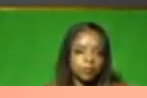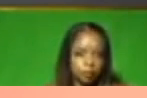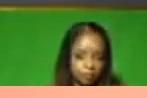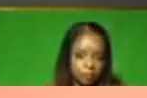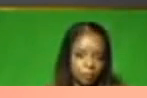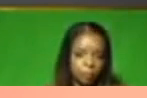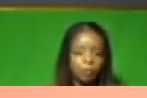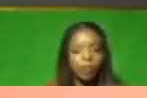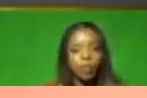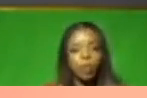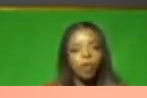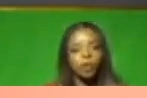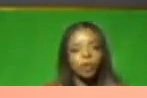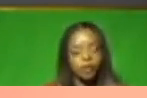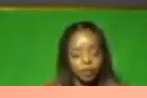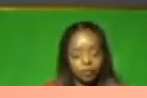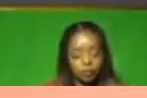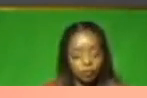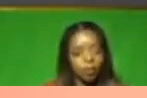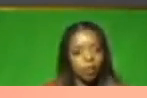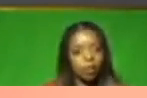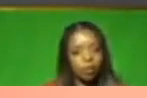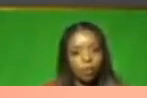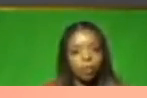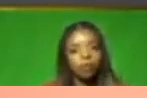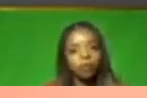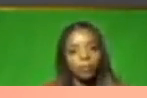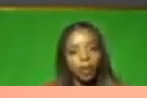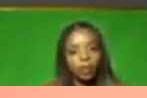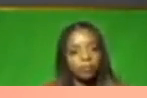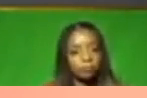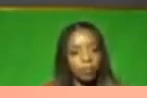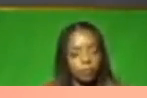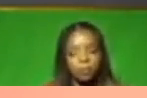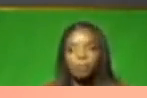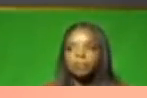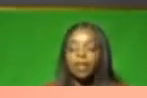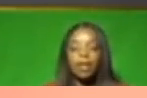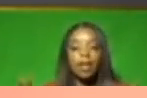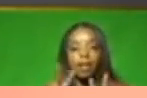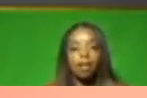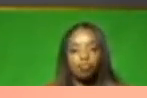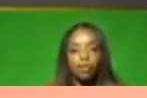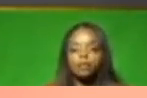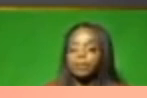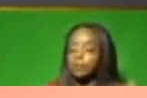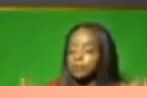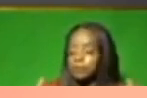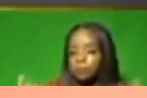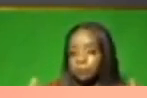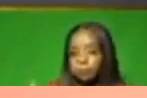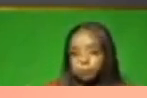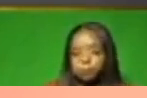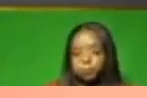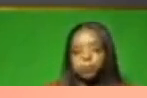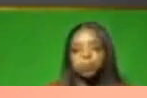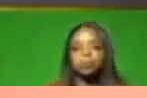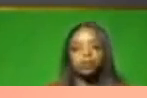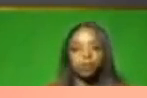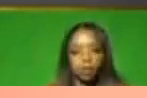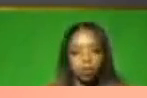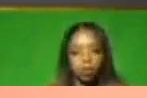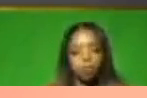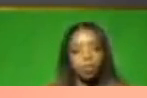to economic growth has been the electricity crisis, which the presidency has been instrumental